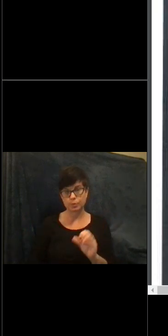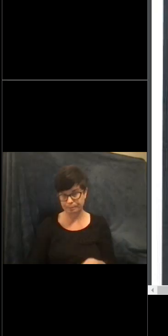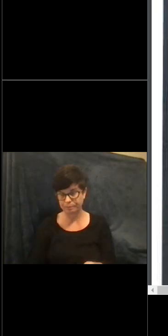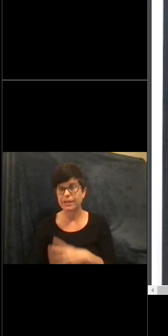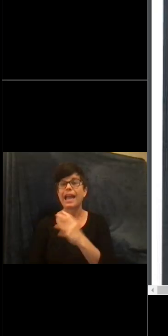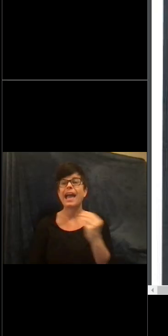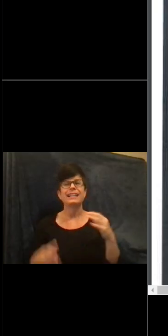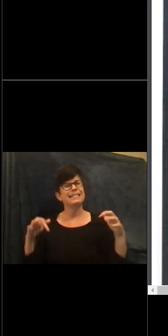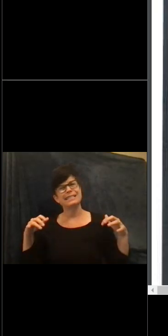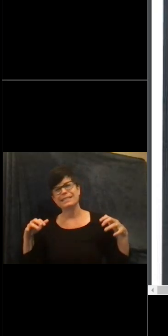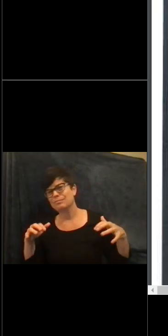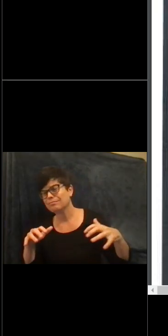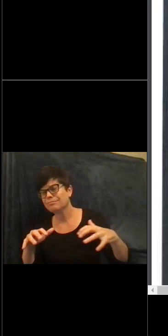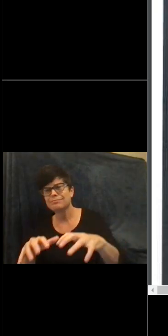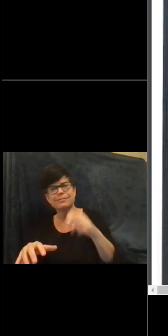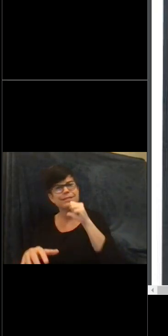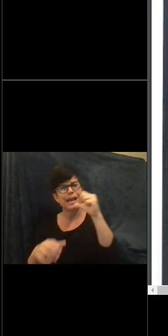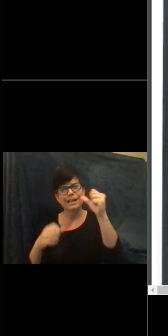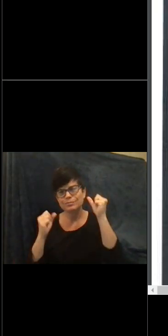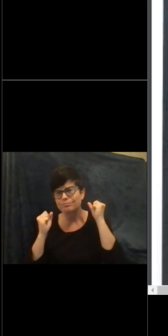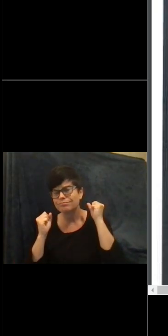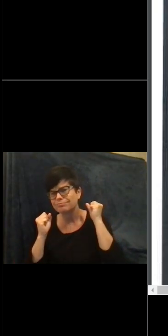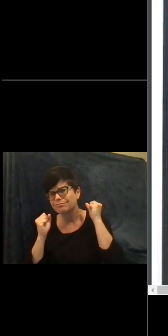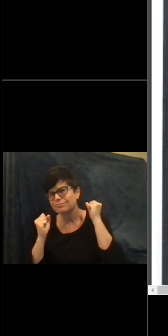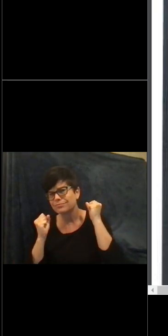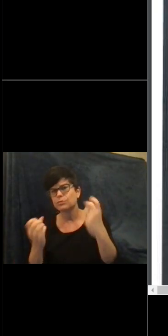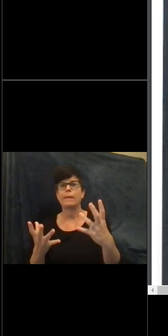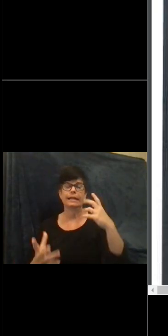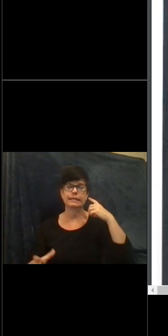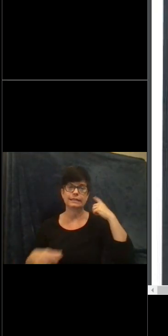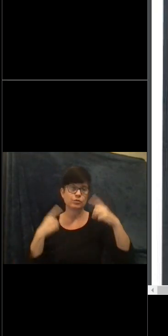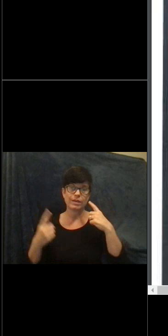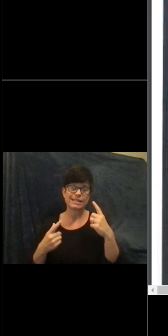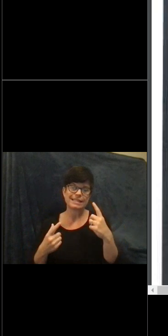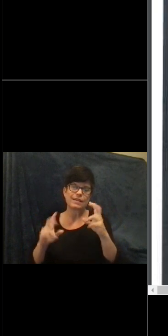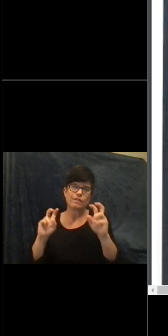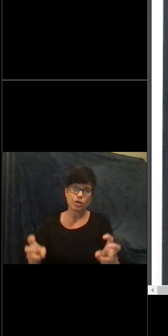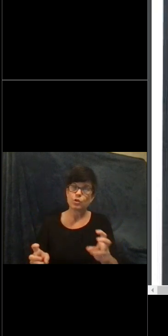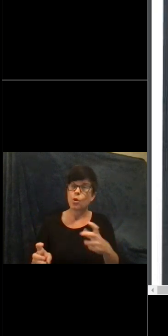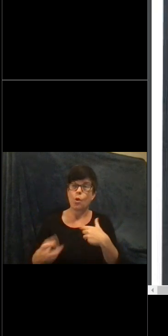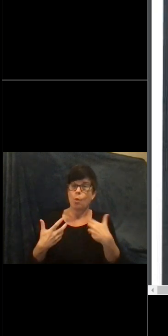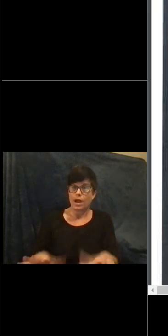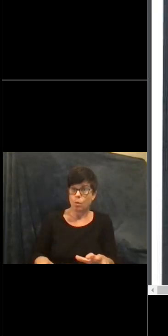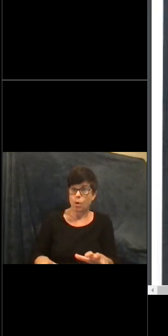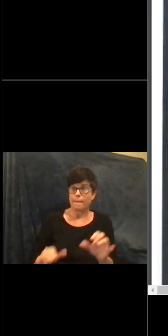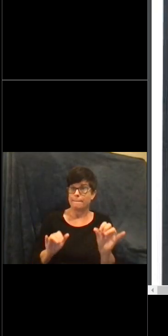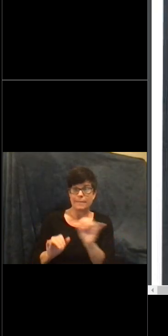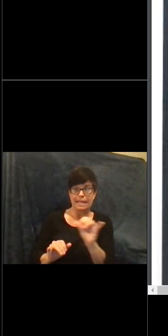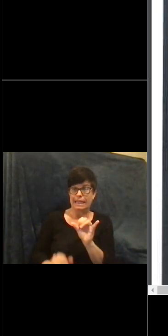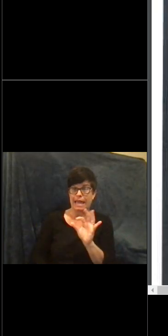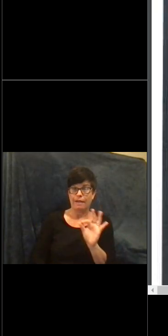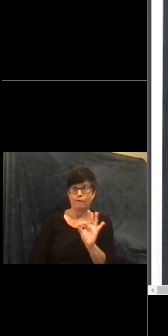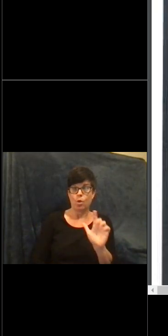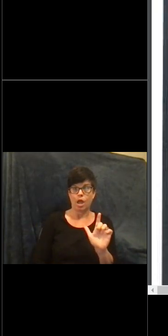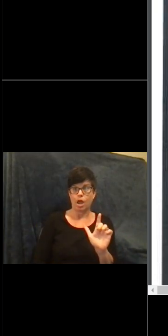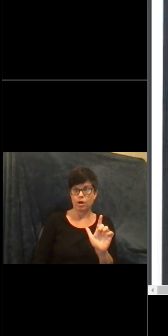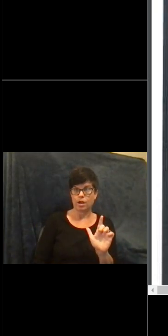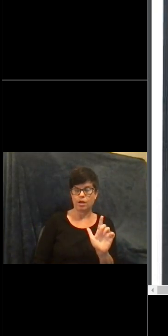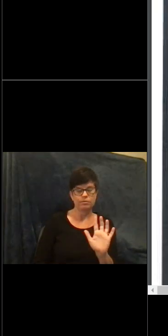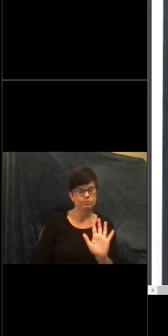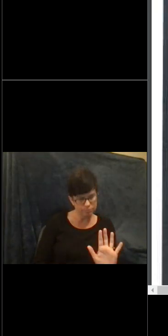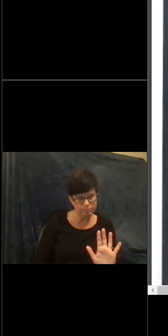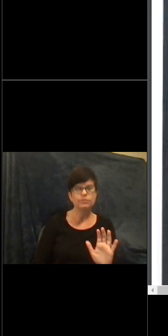is not outrageous. Again, I've heard this phrase said so many times. We don't want to be like Fort Lauderdale, for example. That is not the intent here. So we're